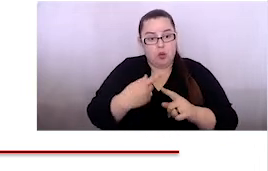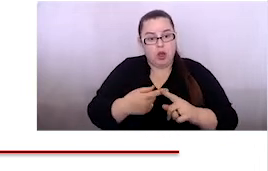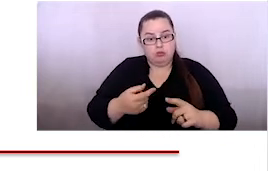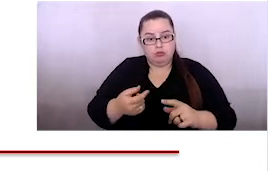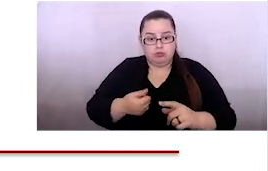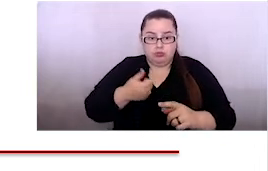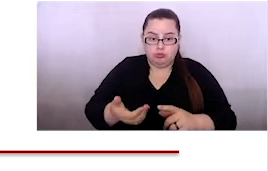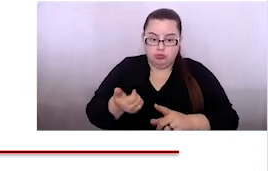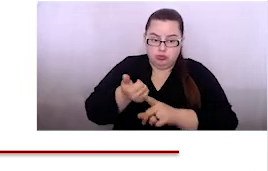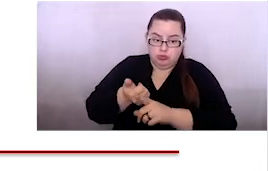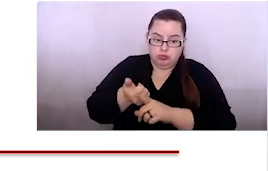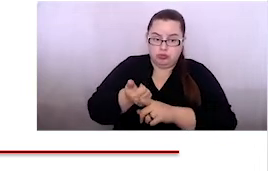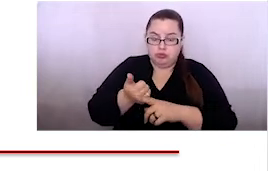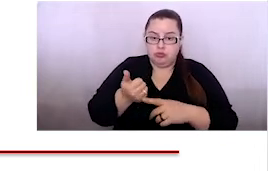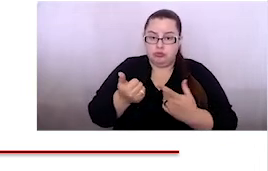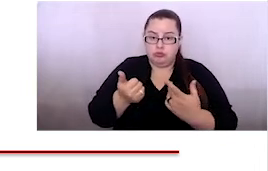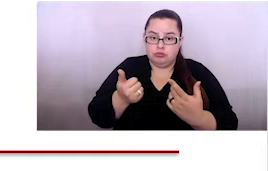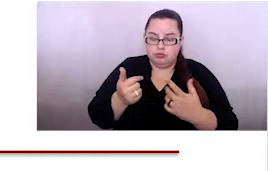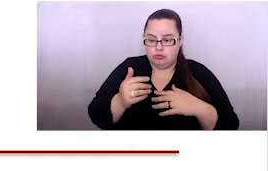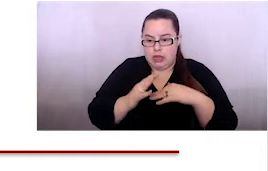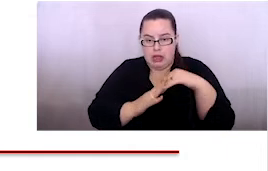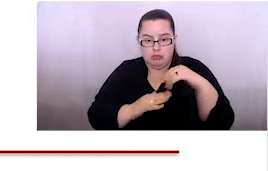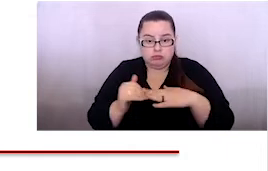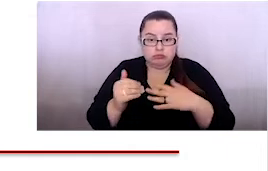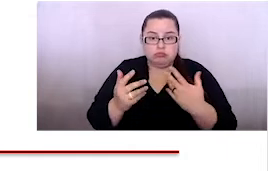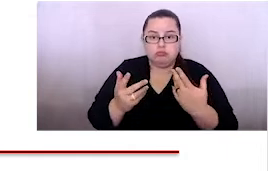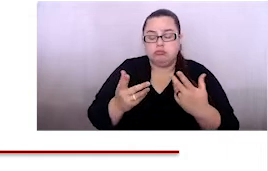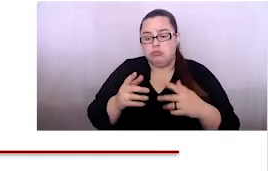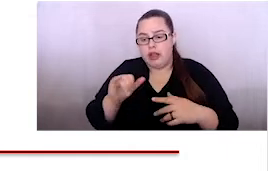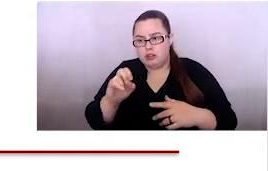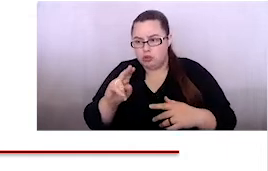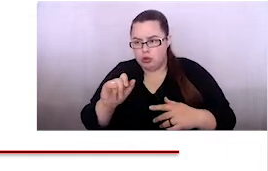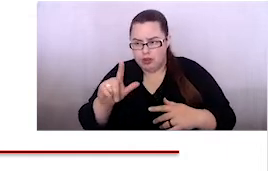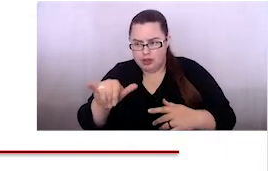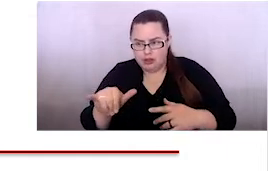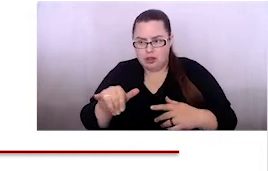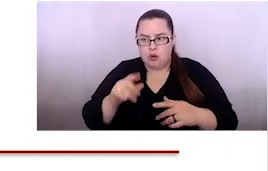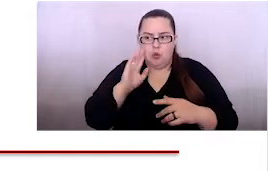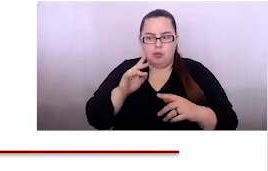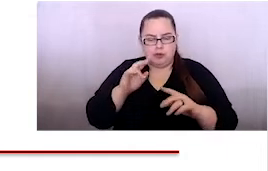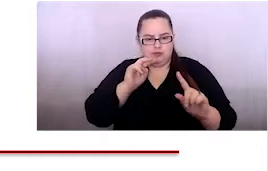they are is going to be perceived differently. And what I mean by this is that